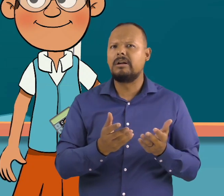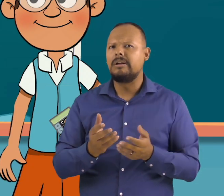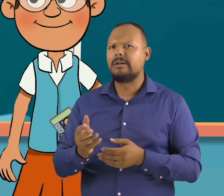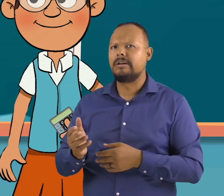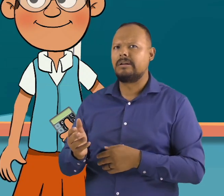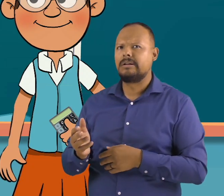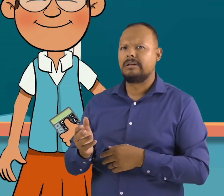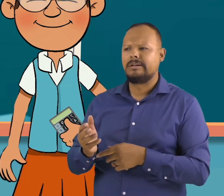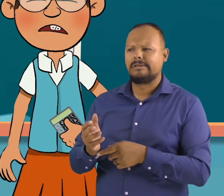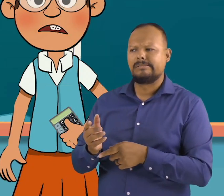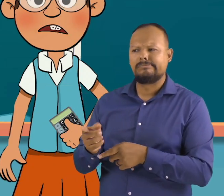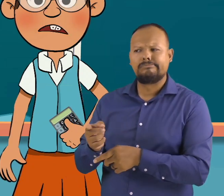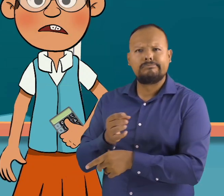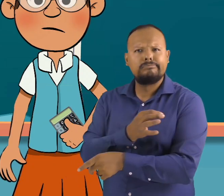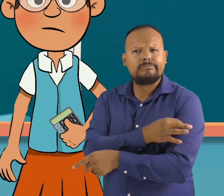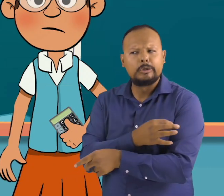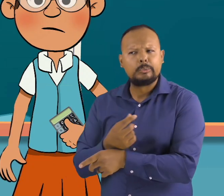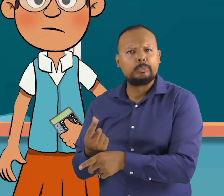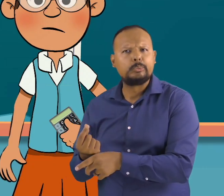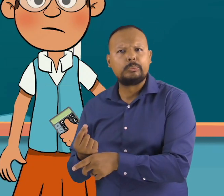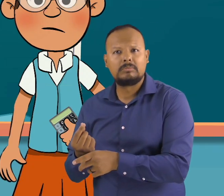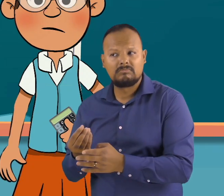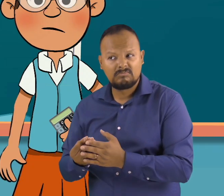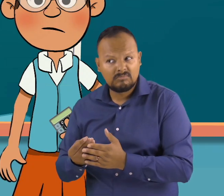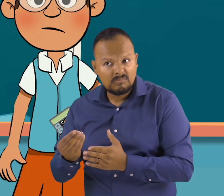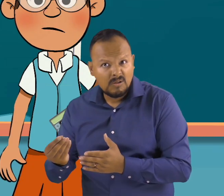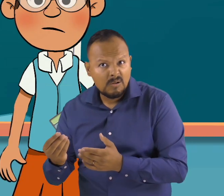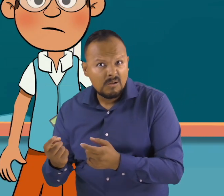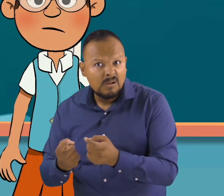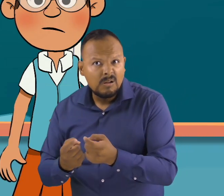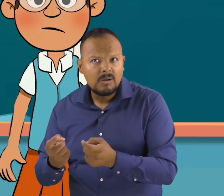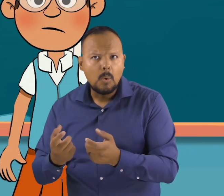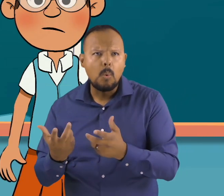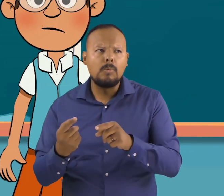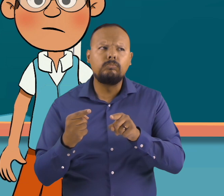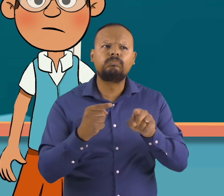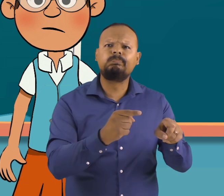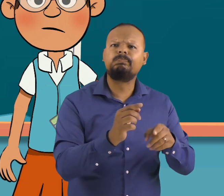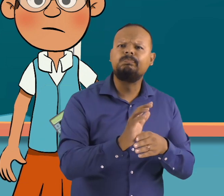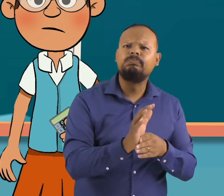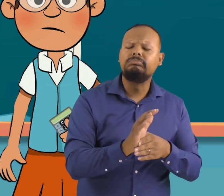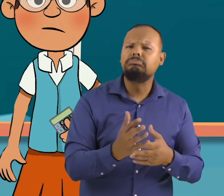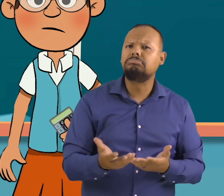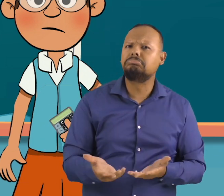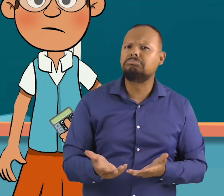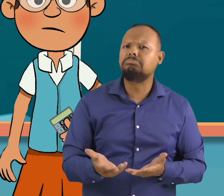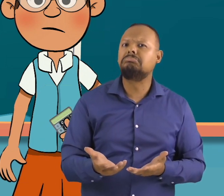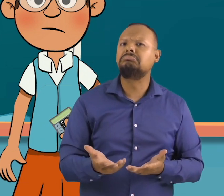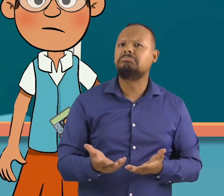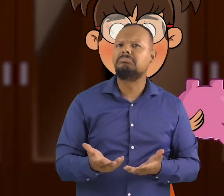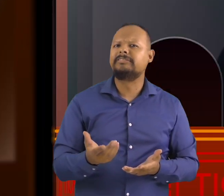What should Frankie do? Buy the rollerblades or go to the movie?